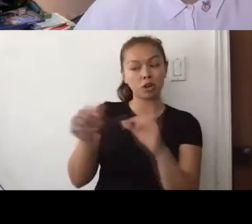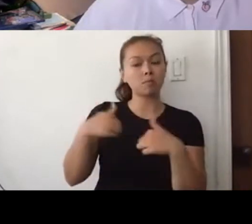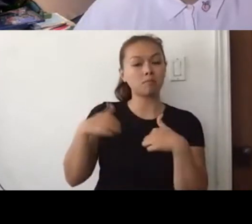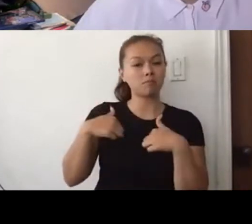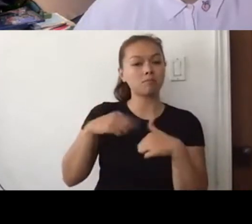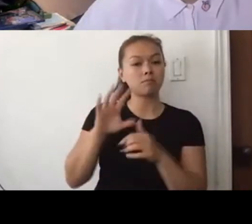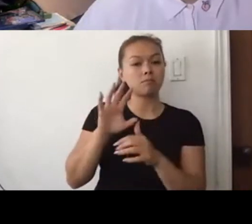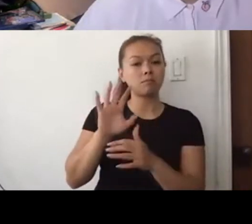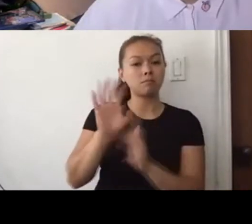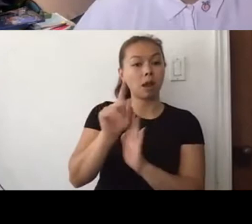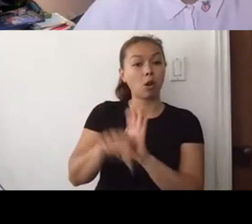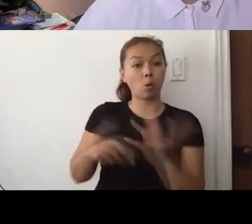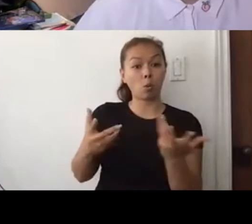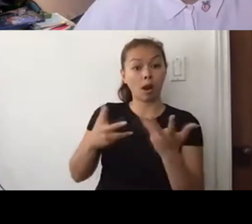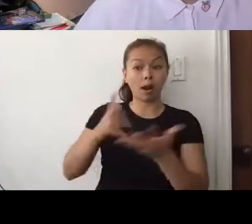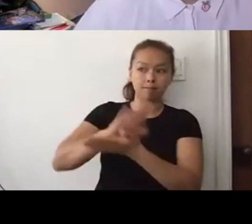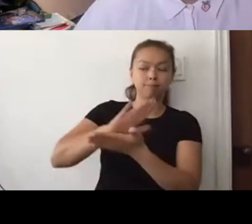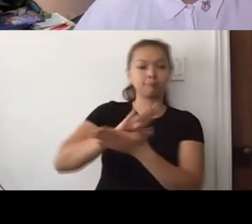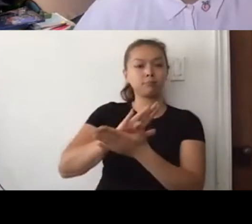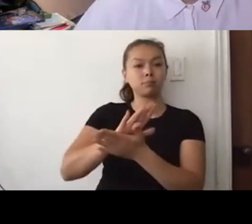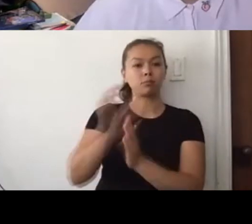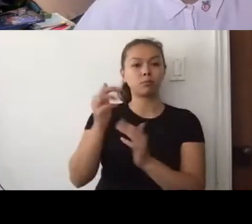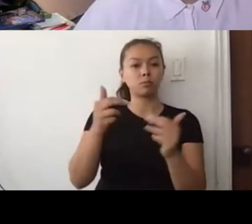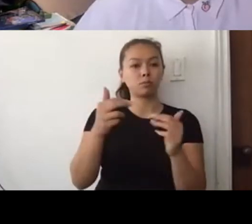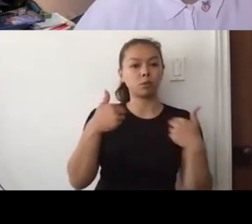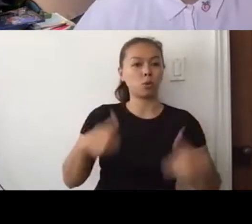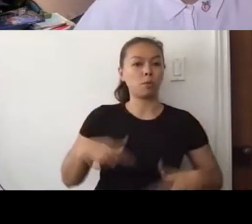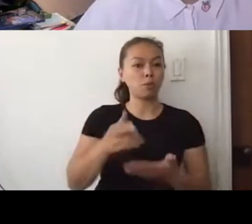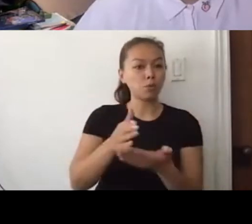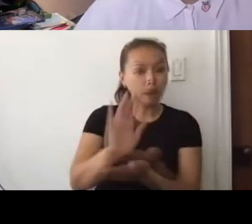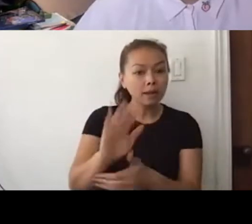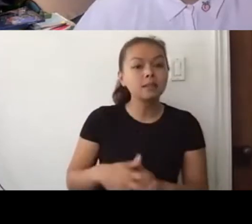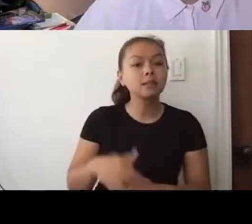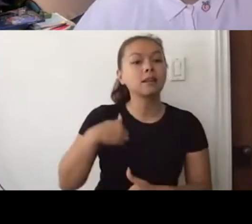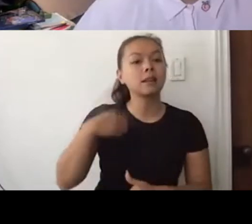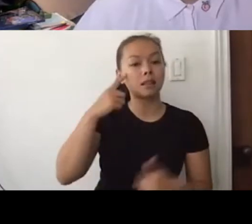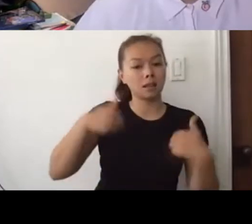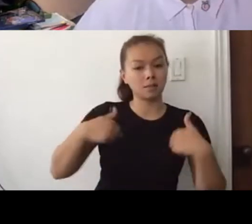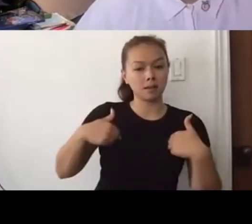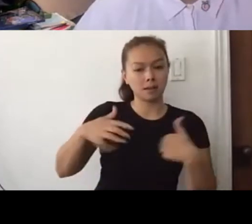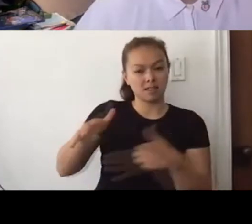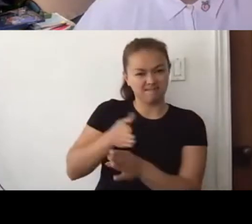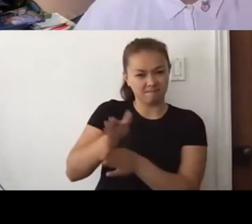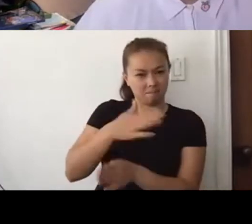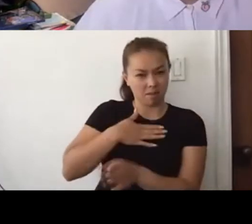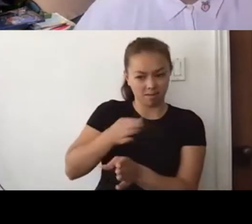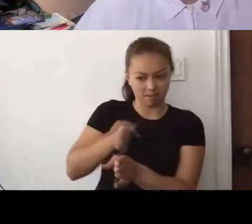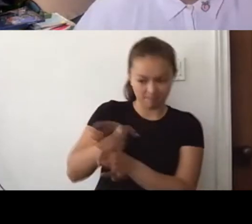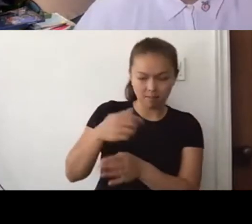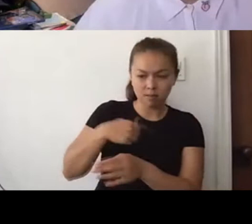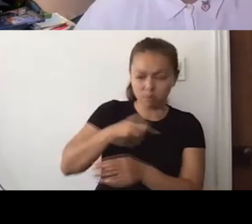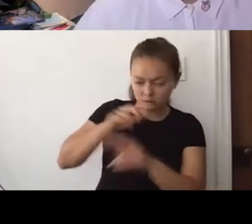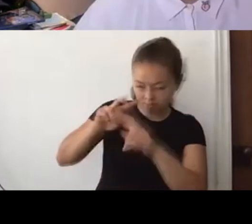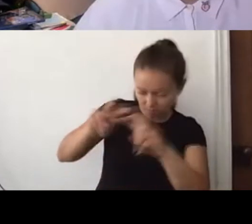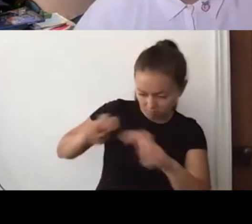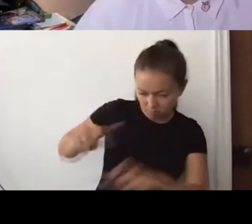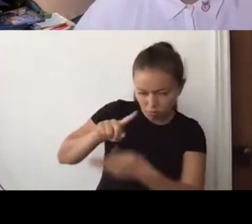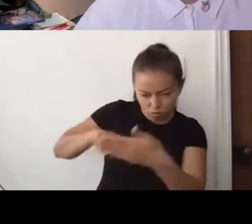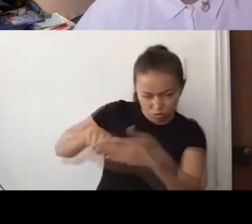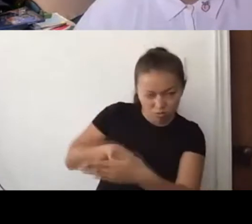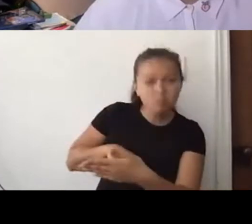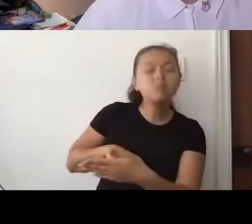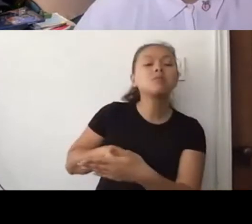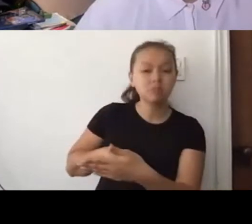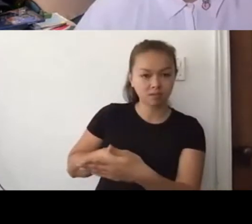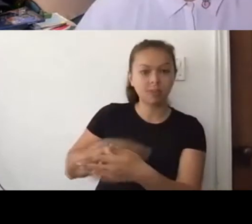and I think like Jay, I'm quite critical of the academic field that I come from. So, but that's also another conversation for another